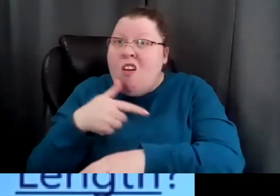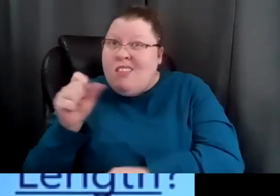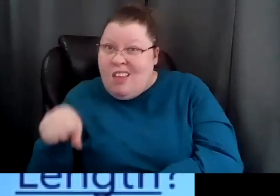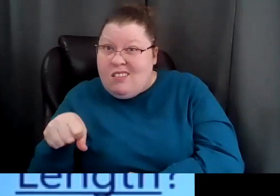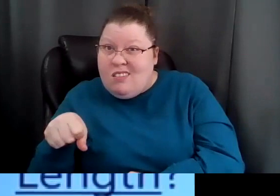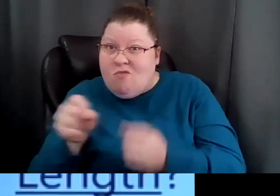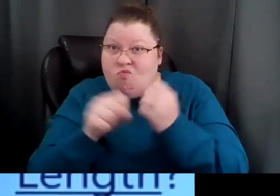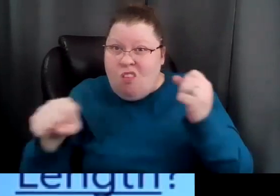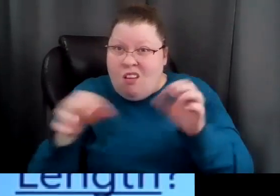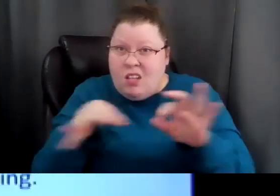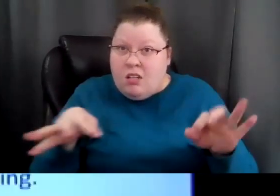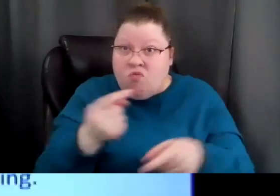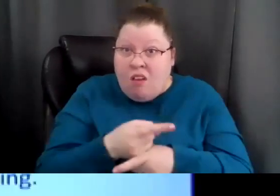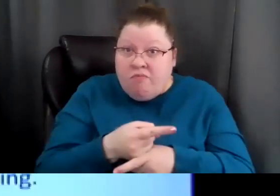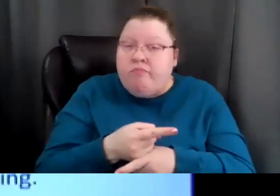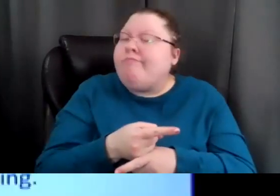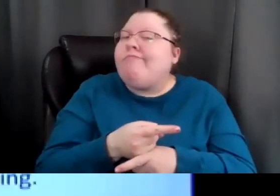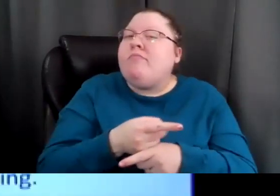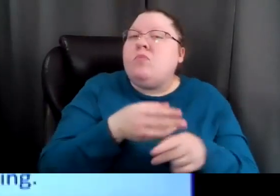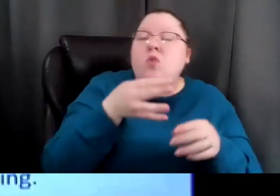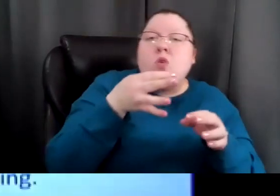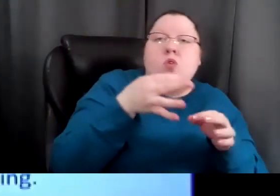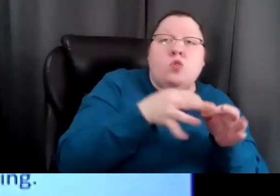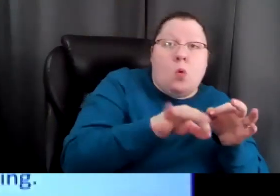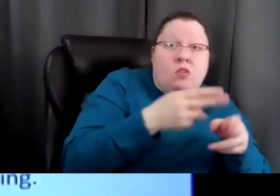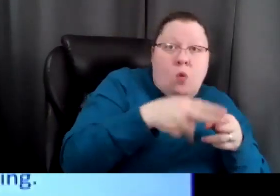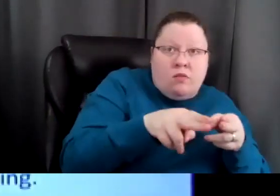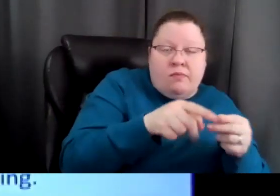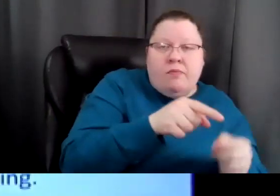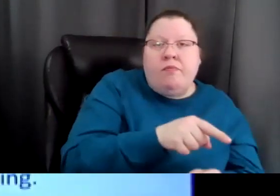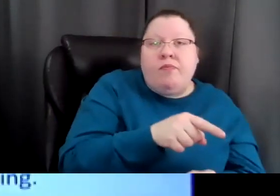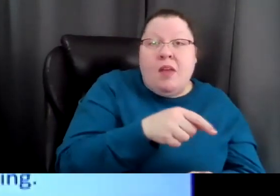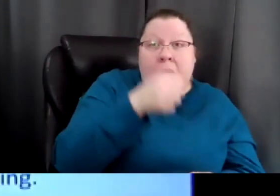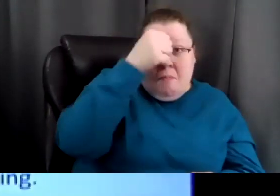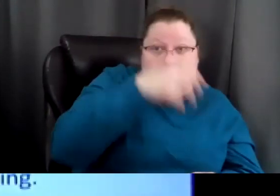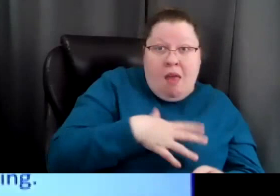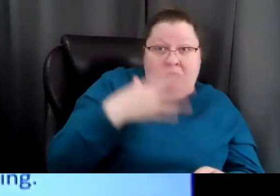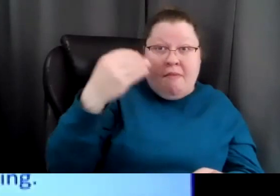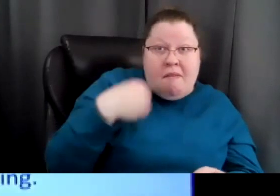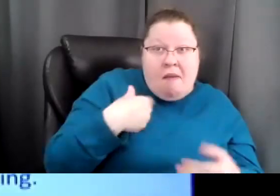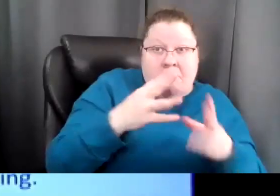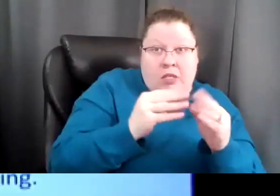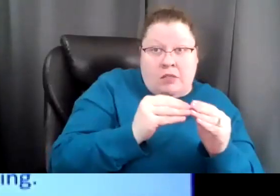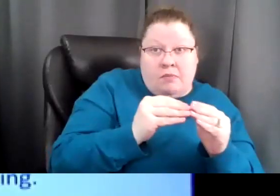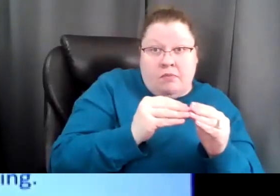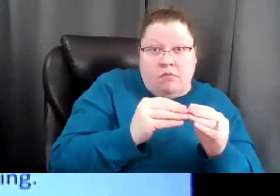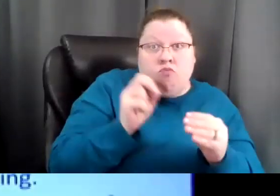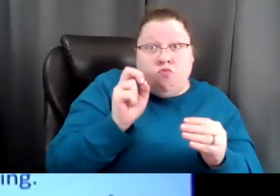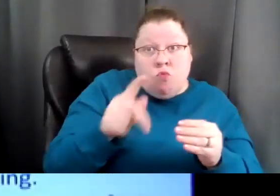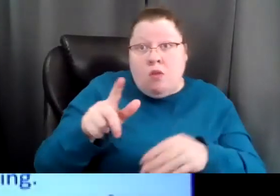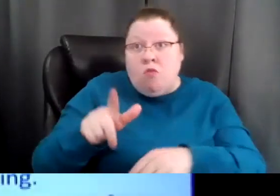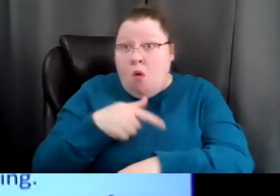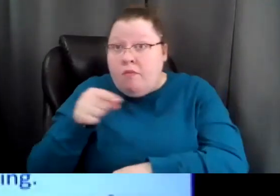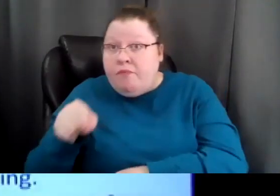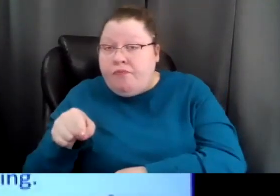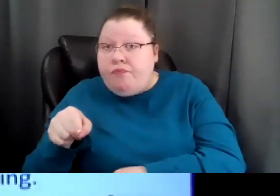are, right? Here's a short one. The man left, he had a meeting. Okay. Here's the long